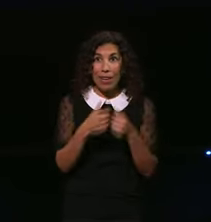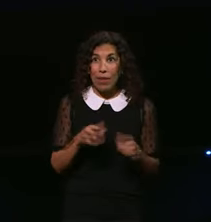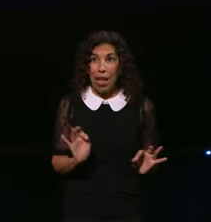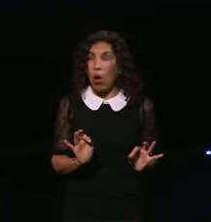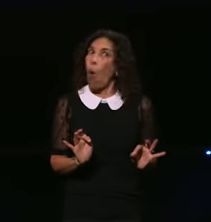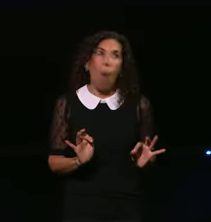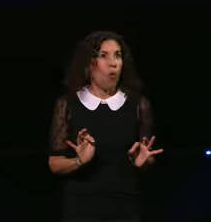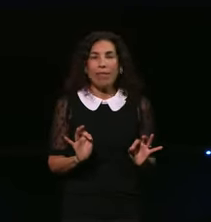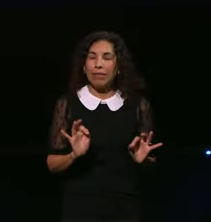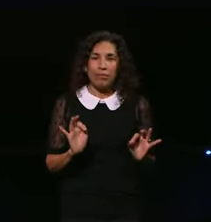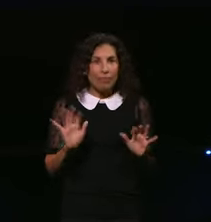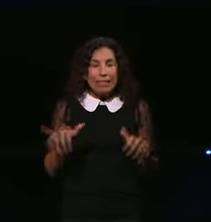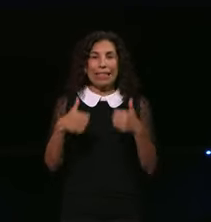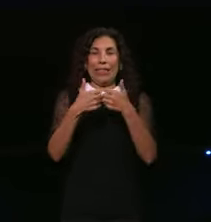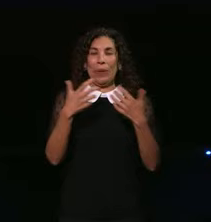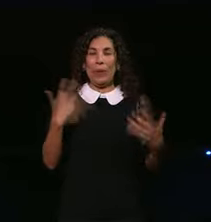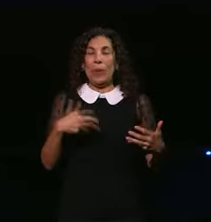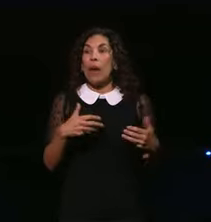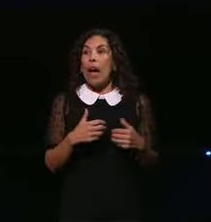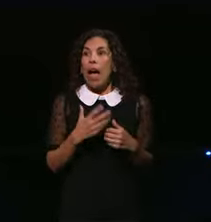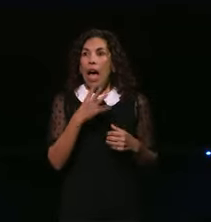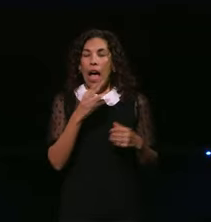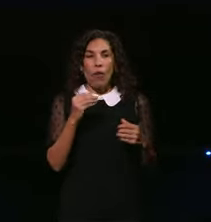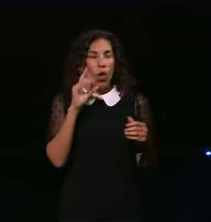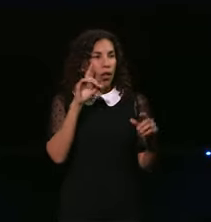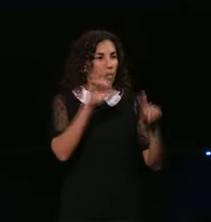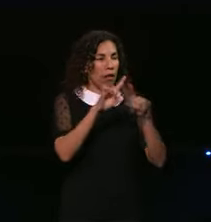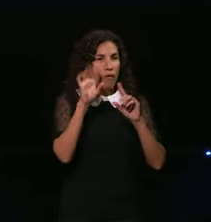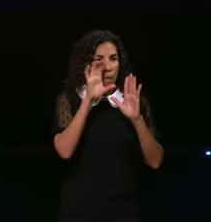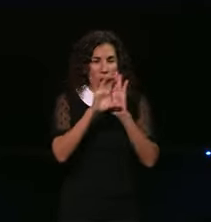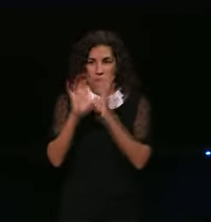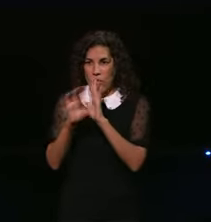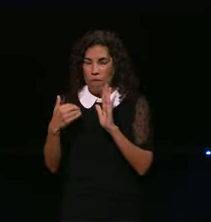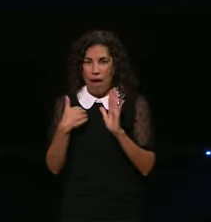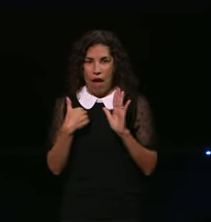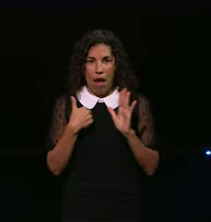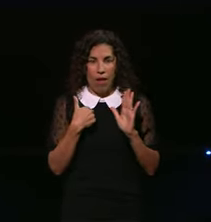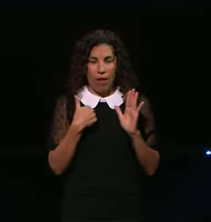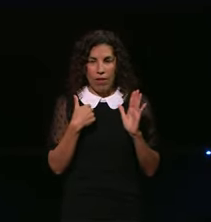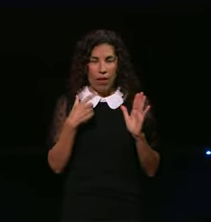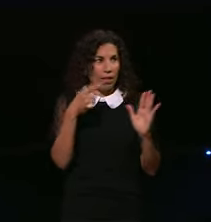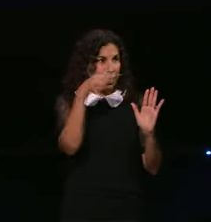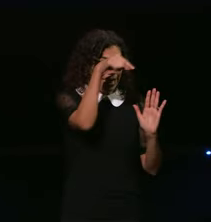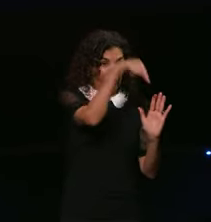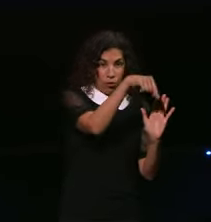know, and if you look at the photographs that we've got on repeat